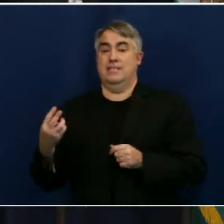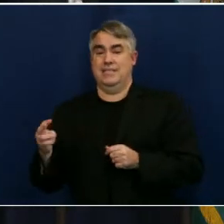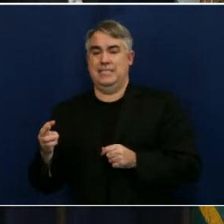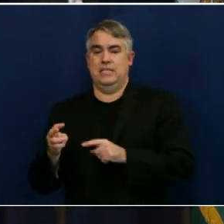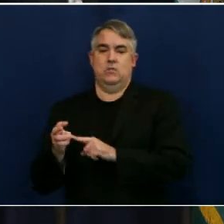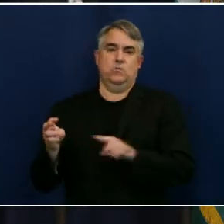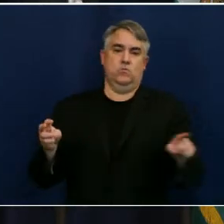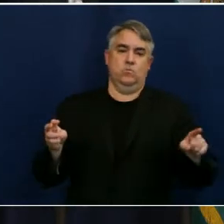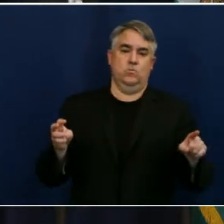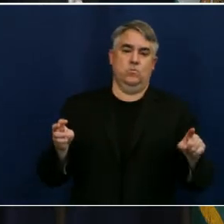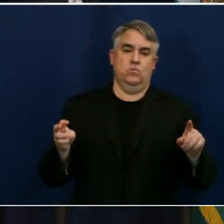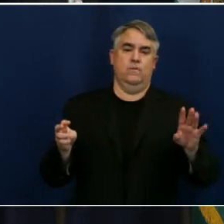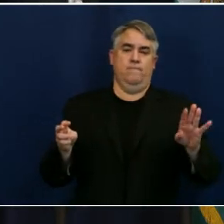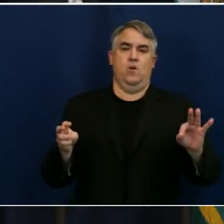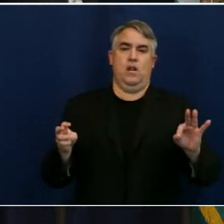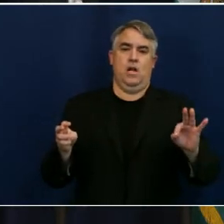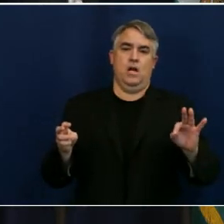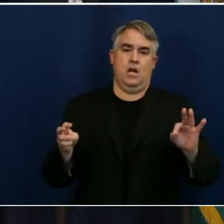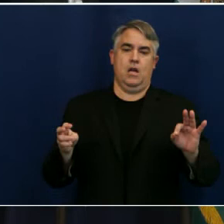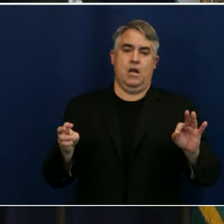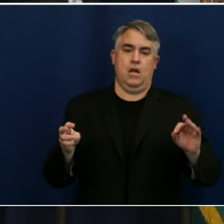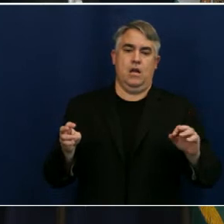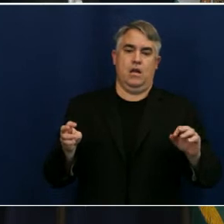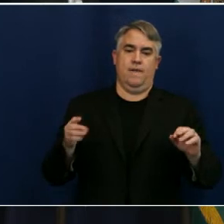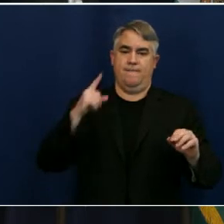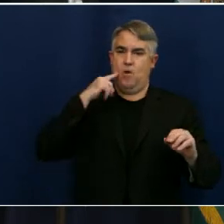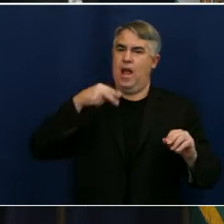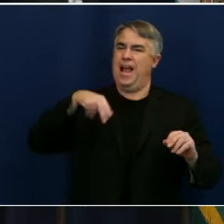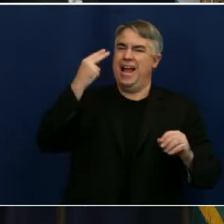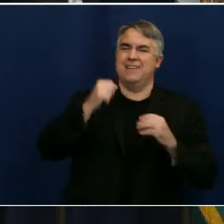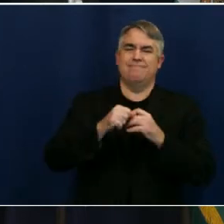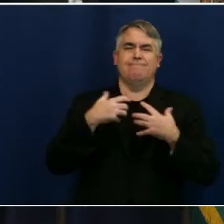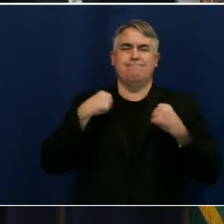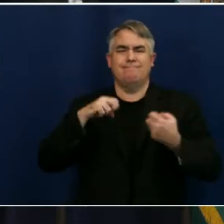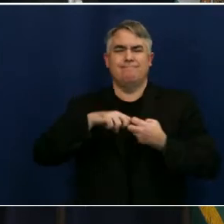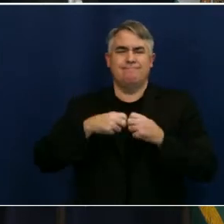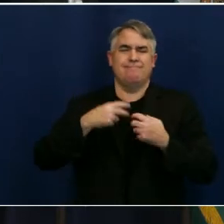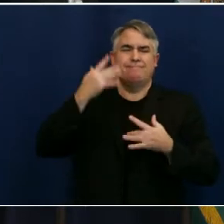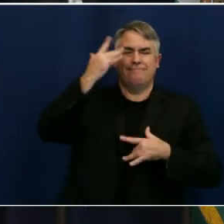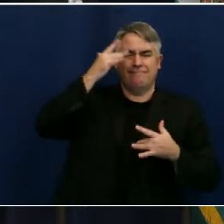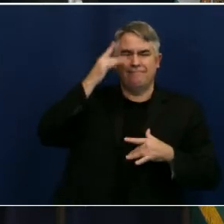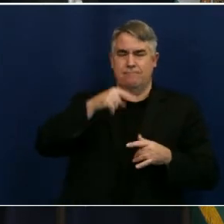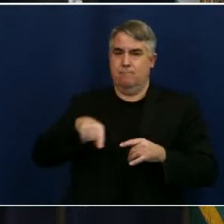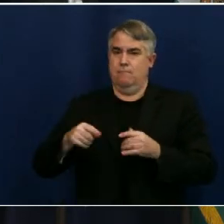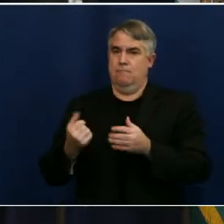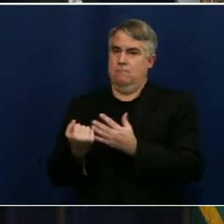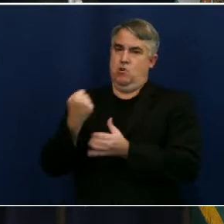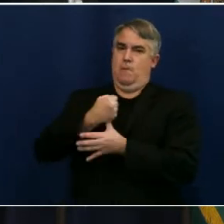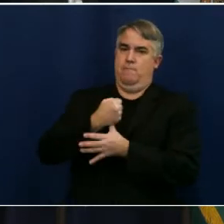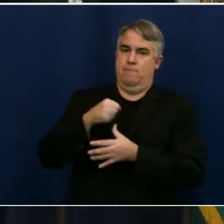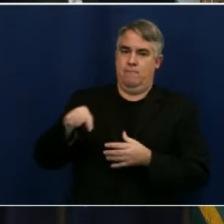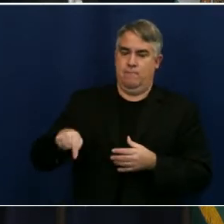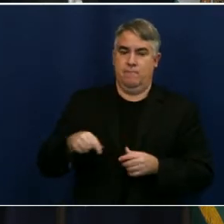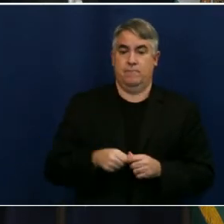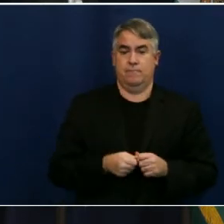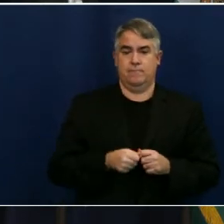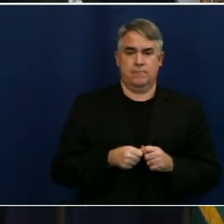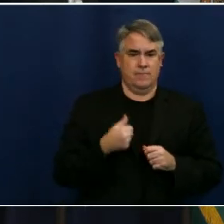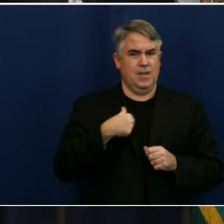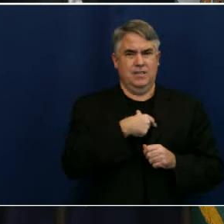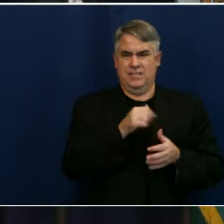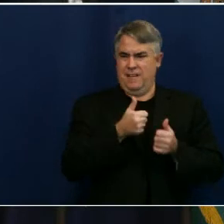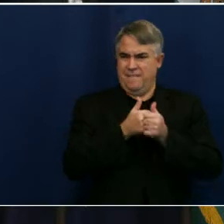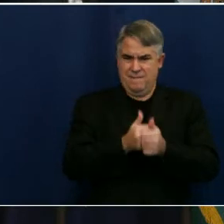for individuals that are at high risk. And we will follow that process. So we are not abandoning the age